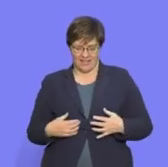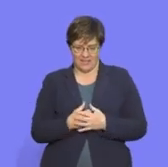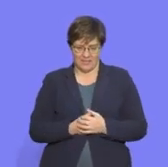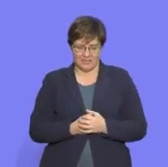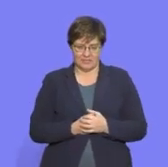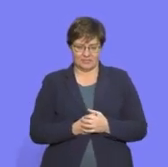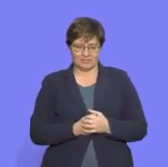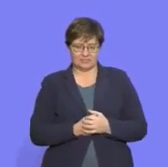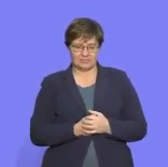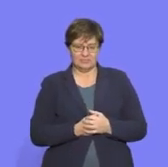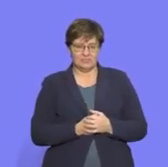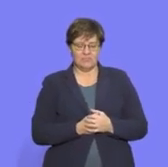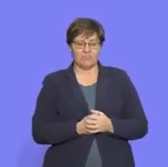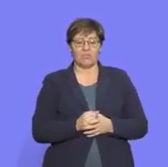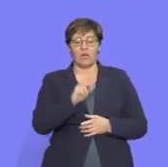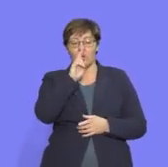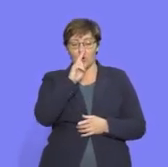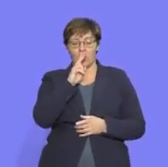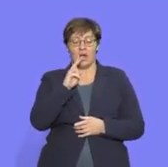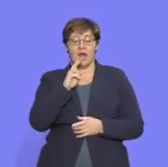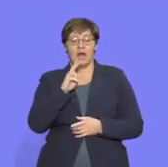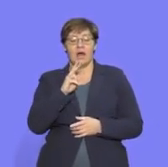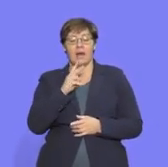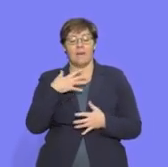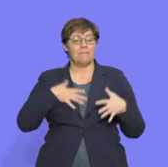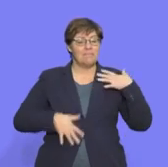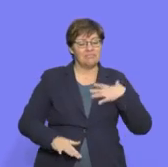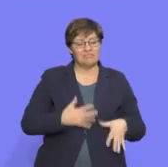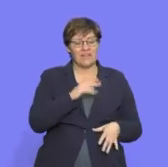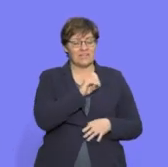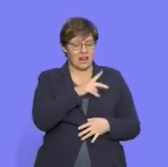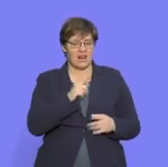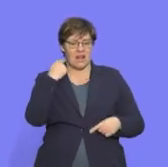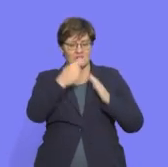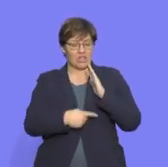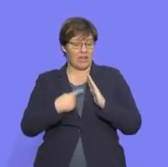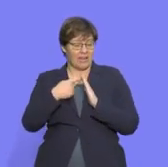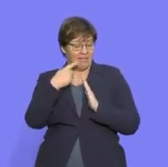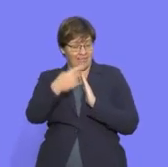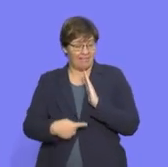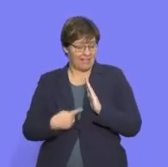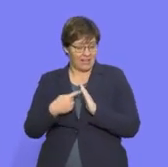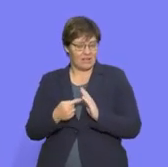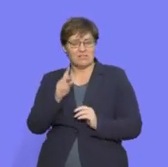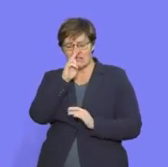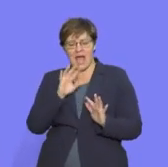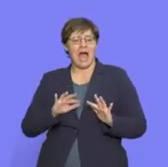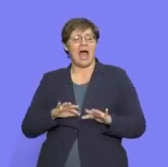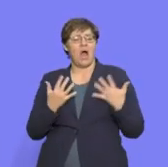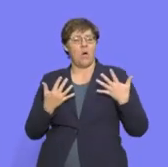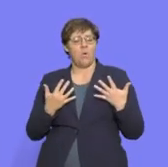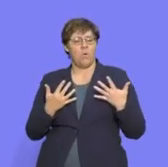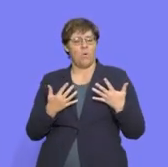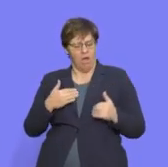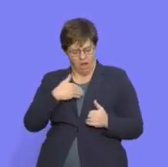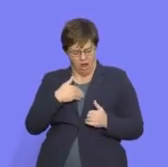The lungs. So when we look at the blood vessels and the circulation, right, what are we looking at? How does the